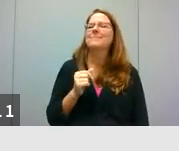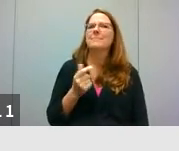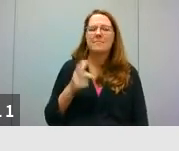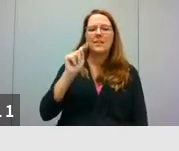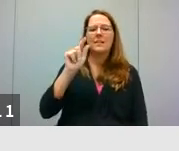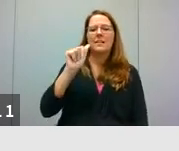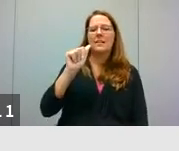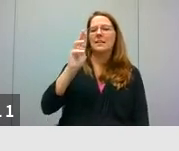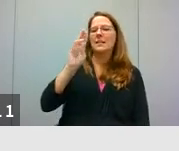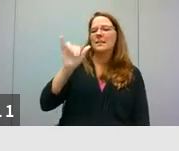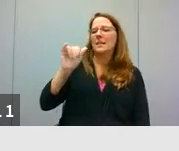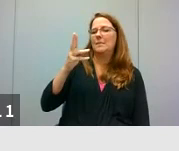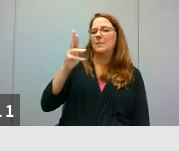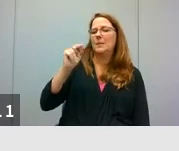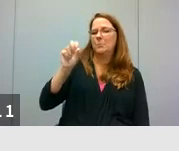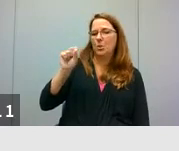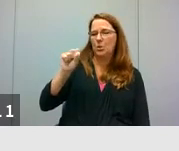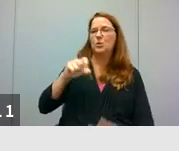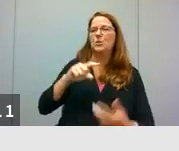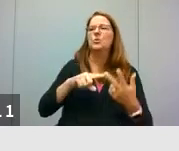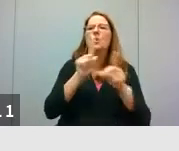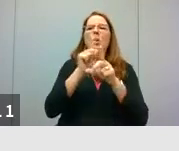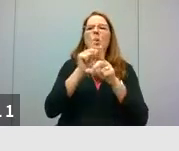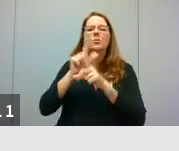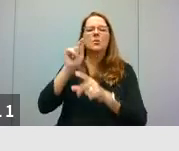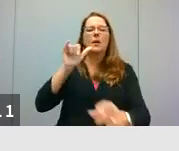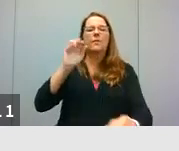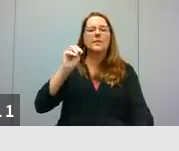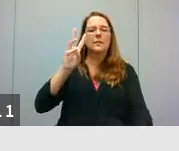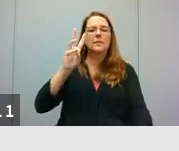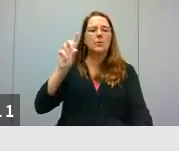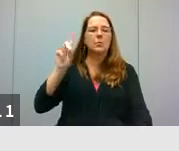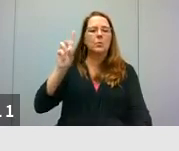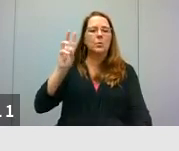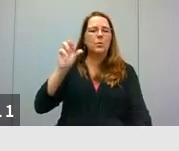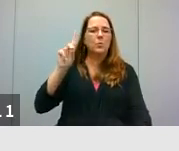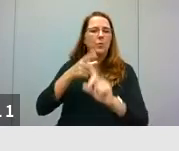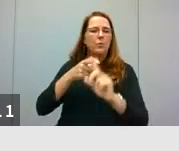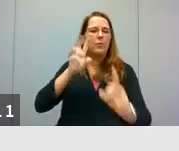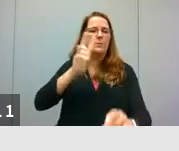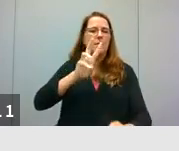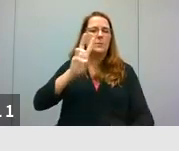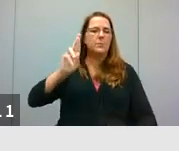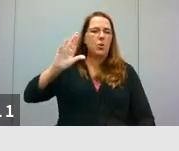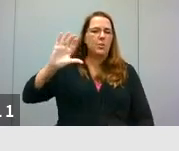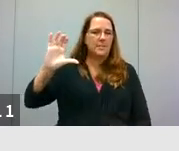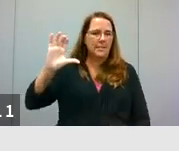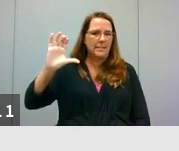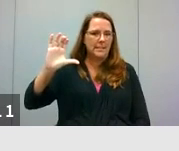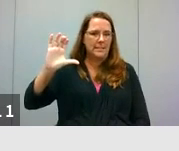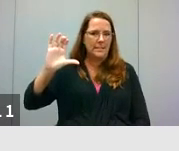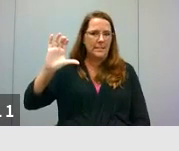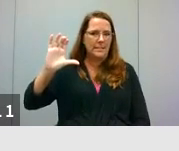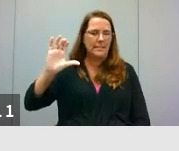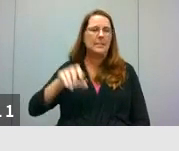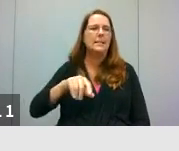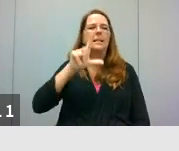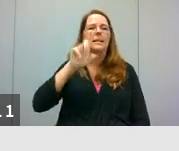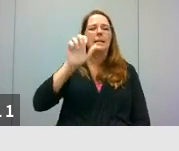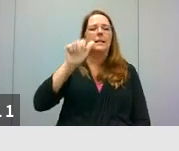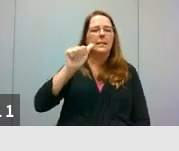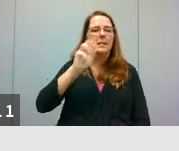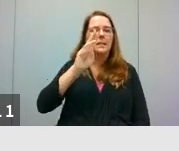Tammy Burns. We also have Tim Woodward from WWRC. We have Leah